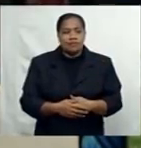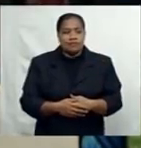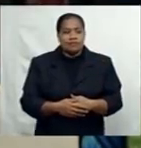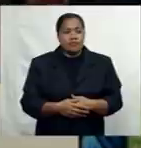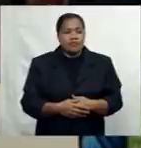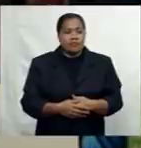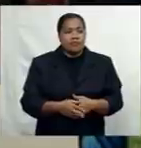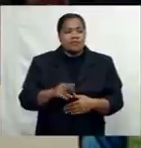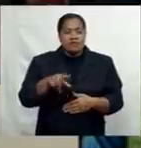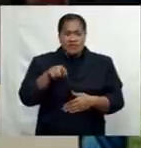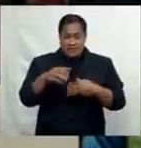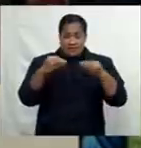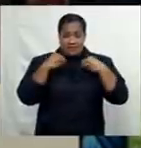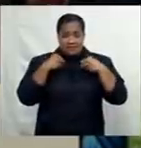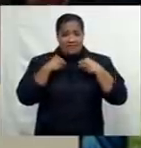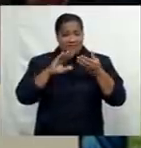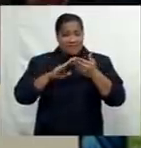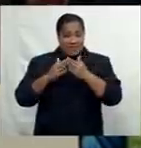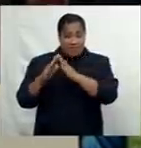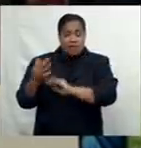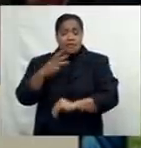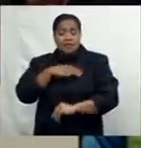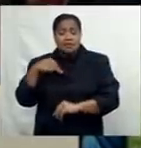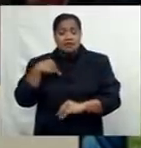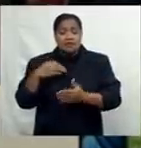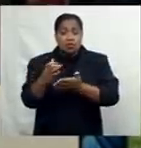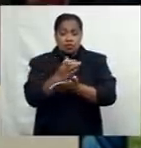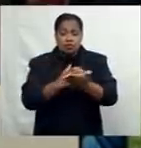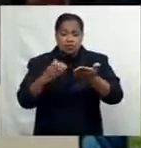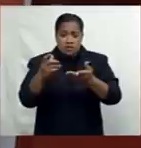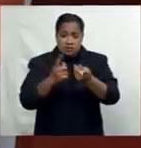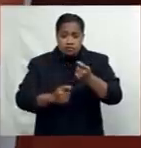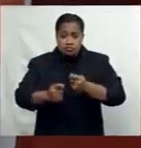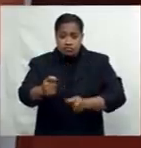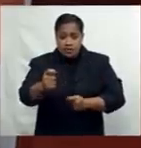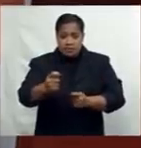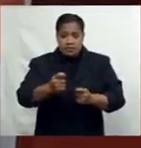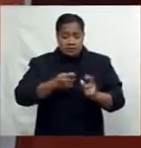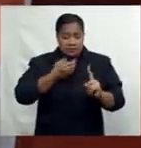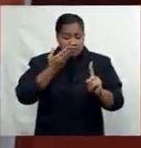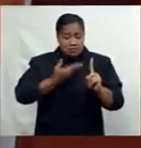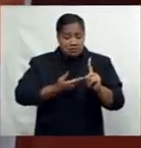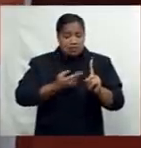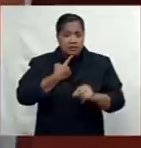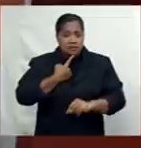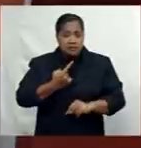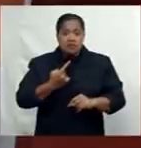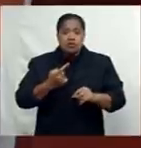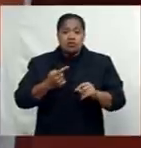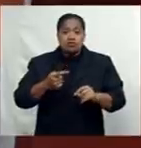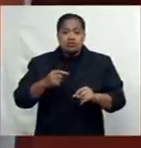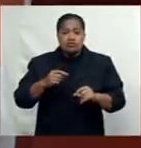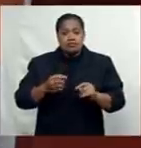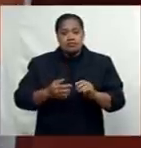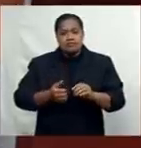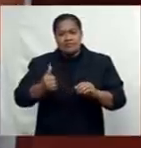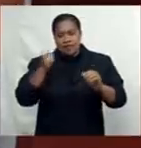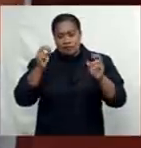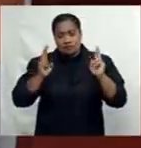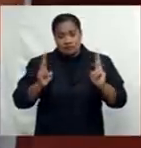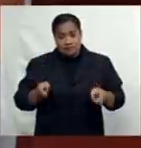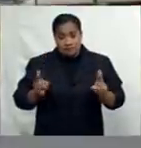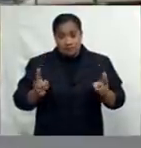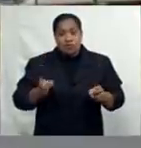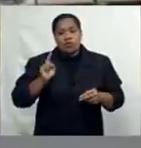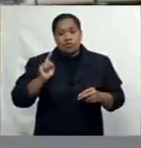for the business community. Minister for Commerce and Trade Fayaz Koya highlighted that the return to normalcy is actually a